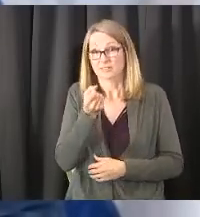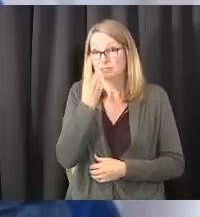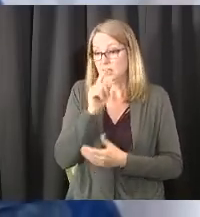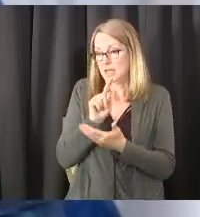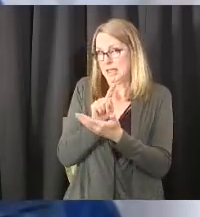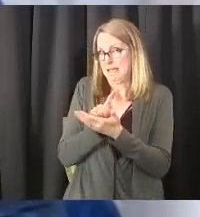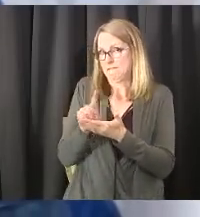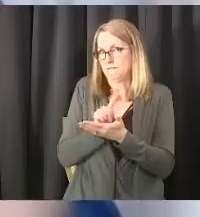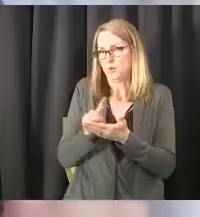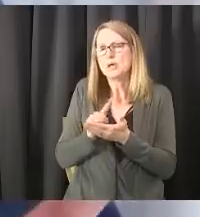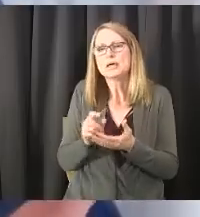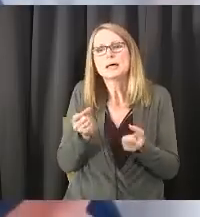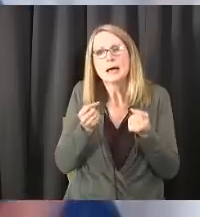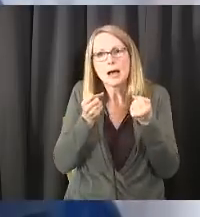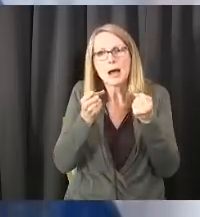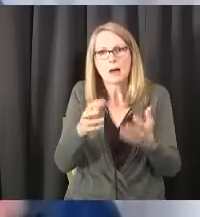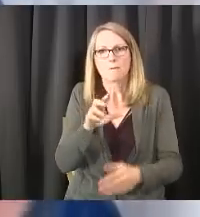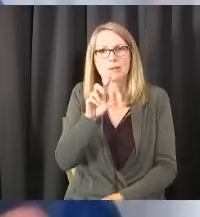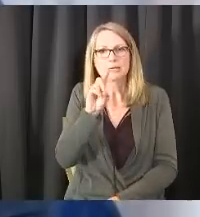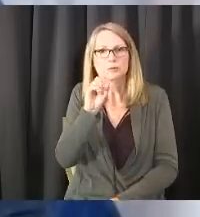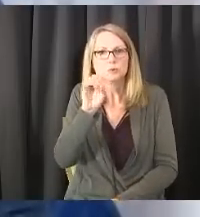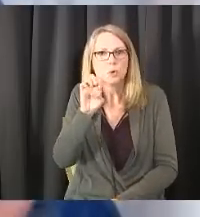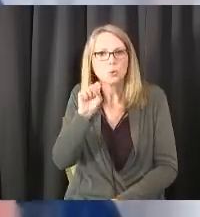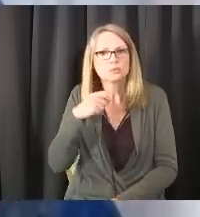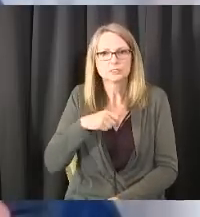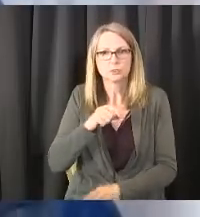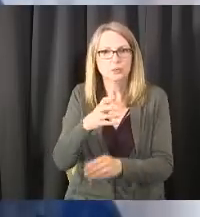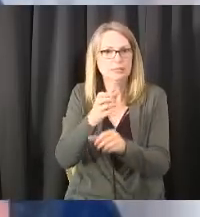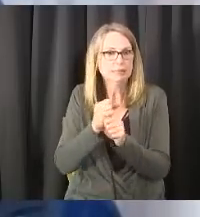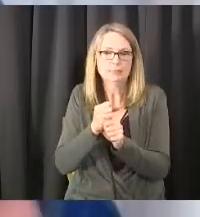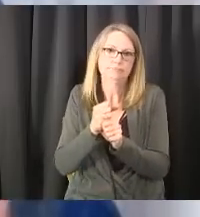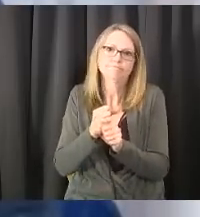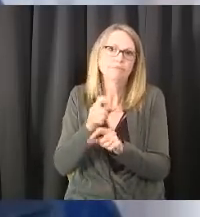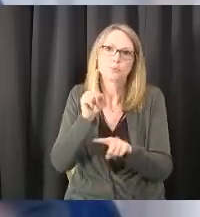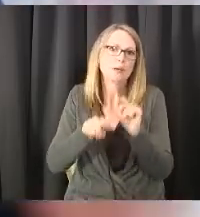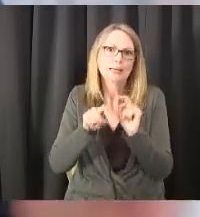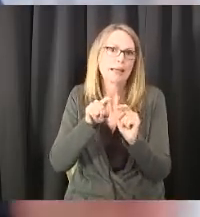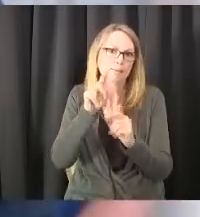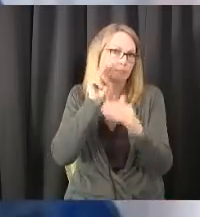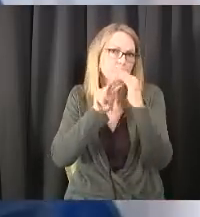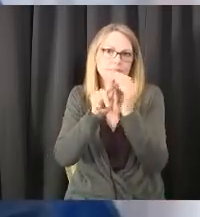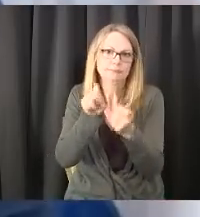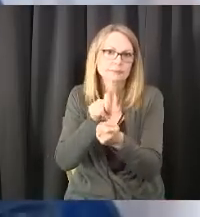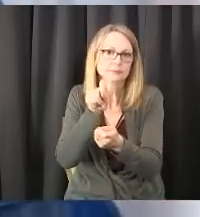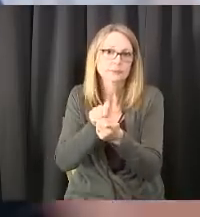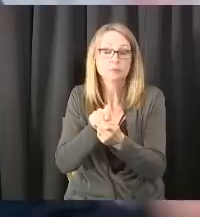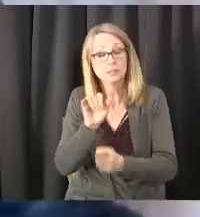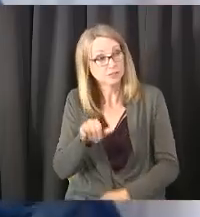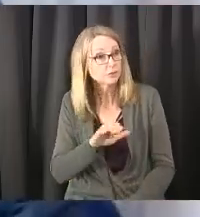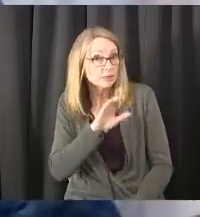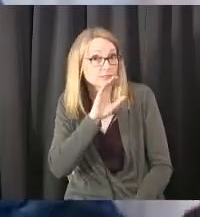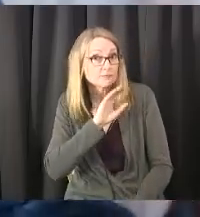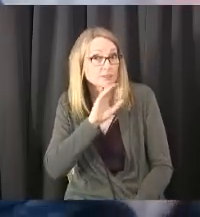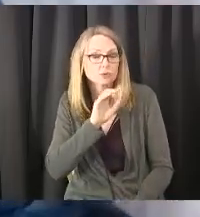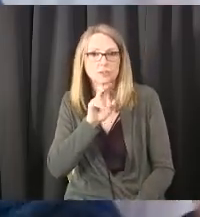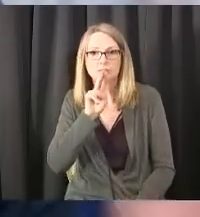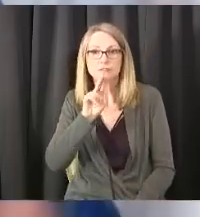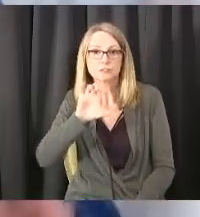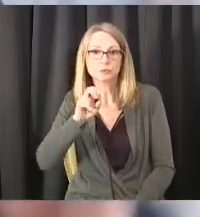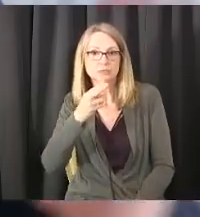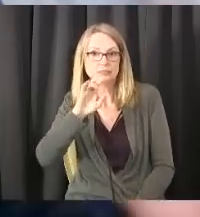difficult to plan more than a week in advance. And that's frustrating for UCHealth and Centura and Salud and all of our other partners. It would be wonderful to have